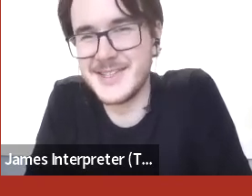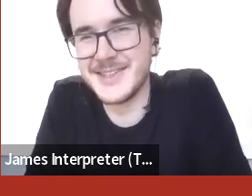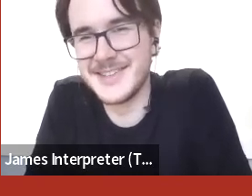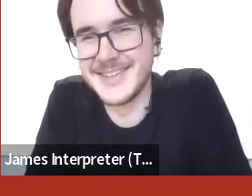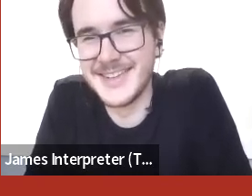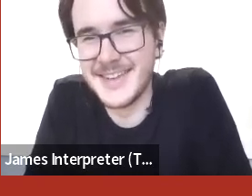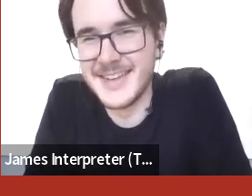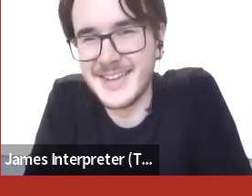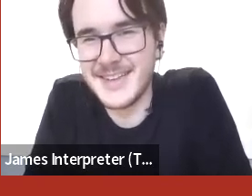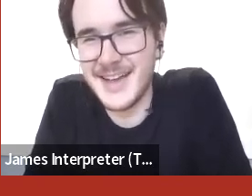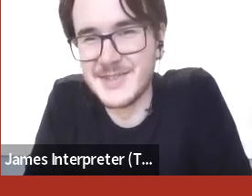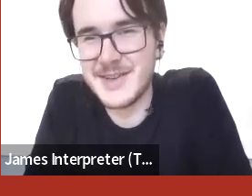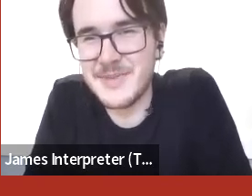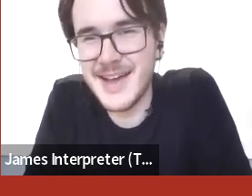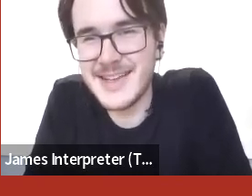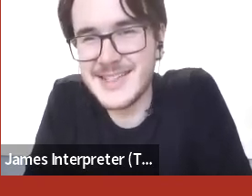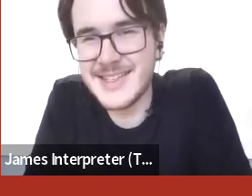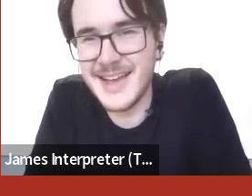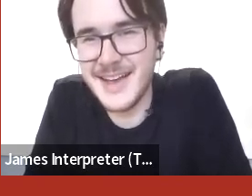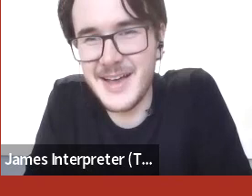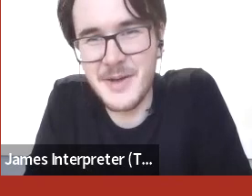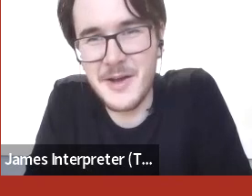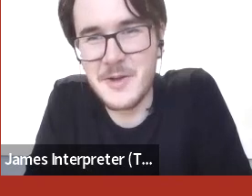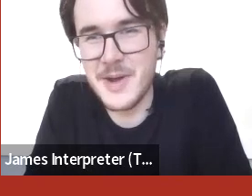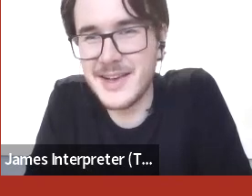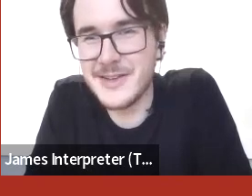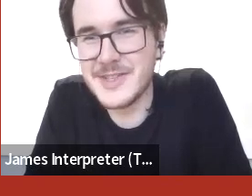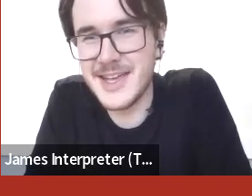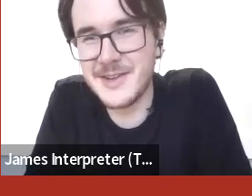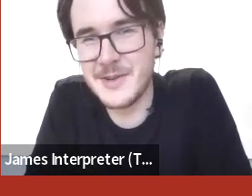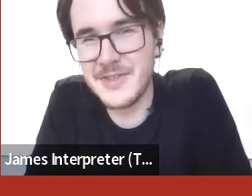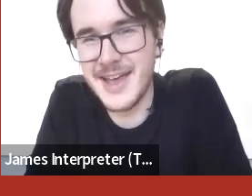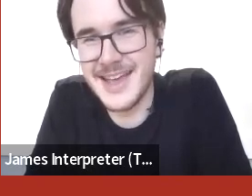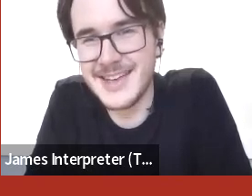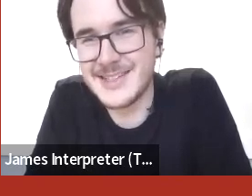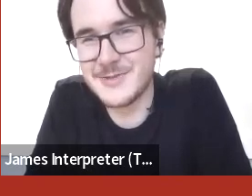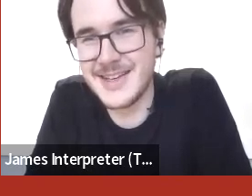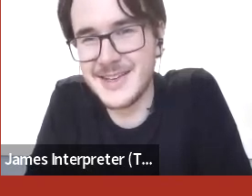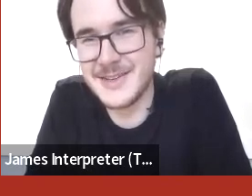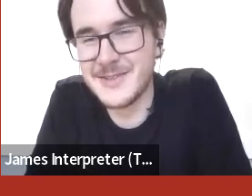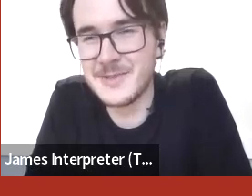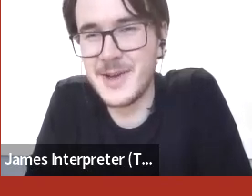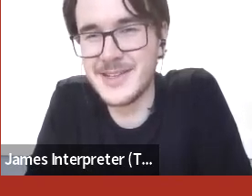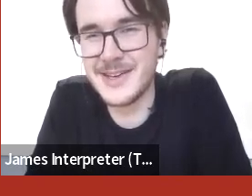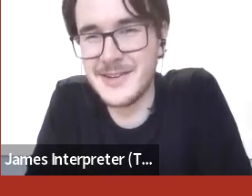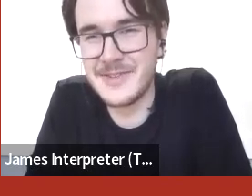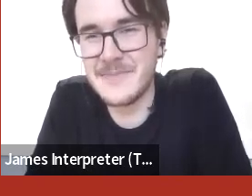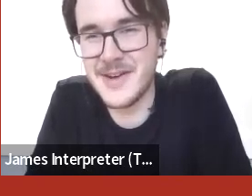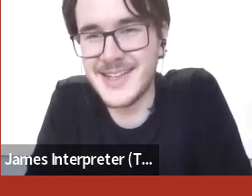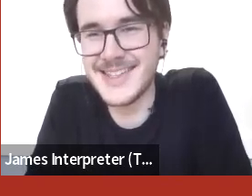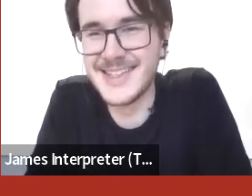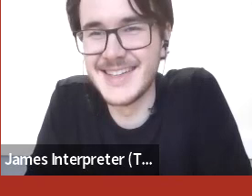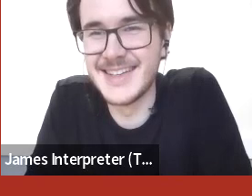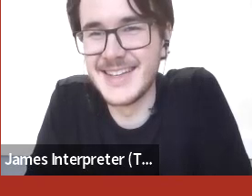Lovely to meet you. I'm surprised about how quickly you've taken all of that in. That's really good. Well done. I'm